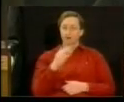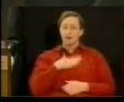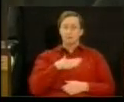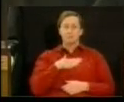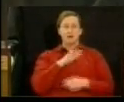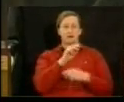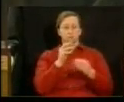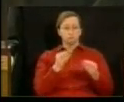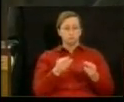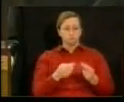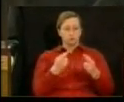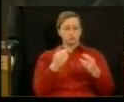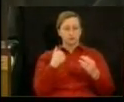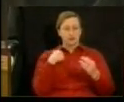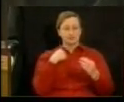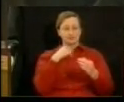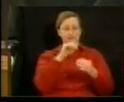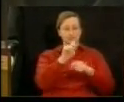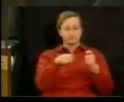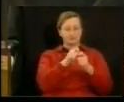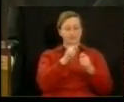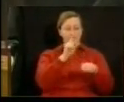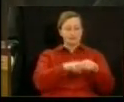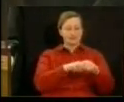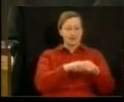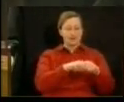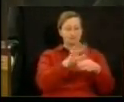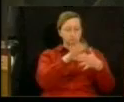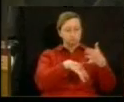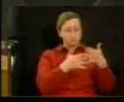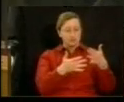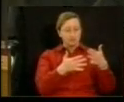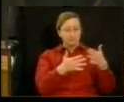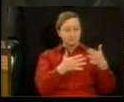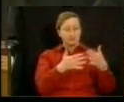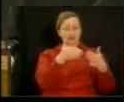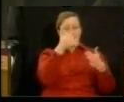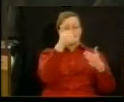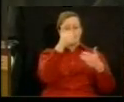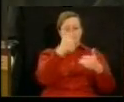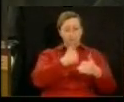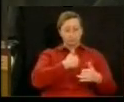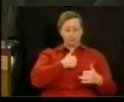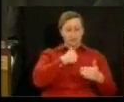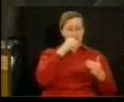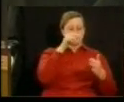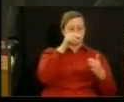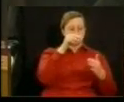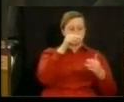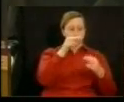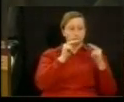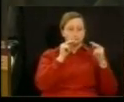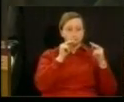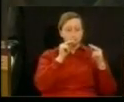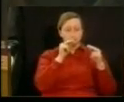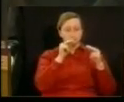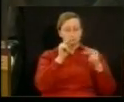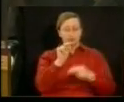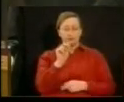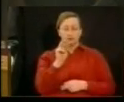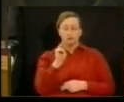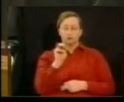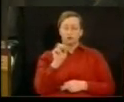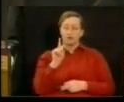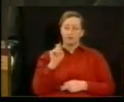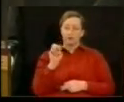timetable. We would seek persons who would self-nominate in the period from January 23rd, closing February 6th. Next 10